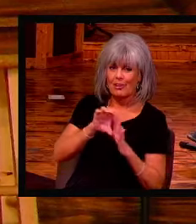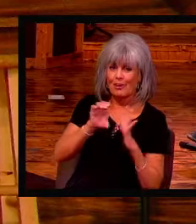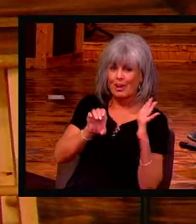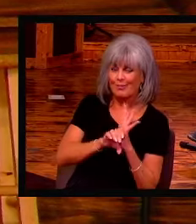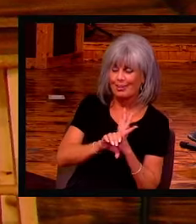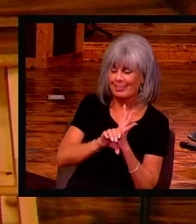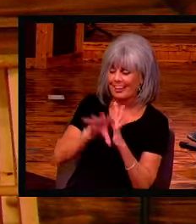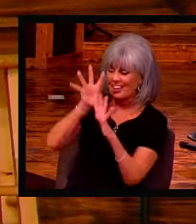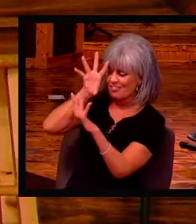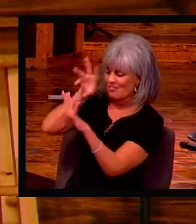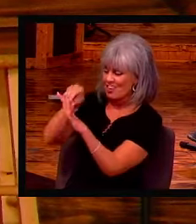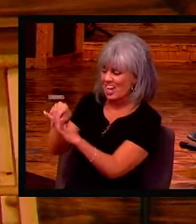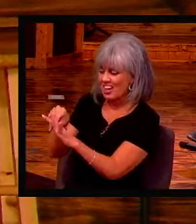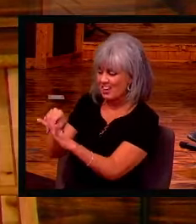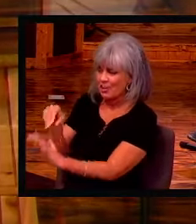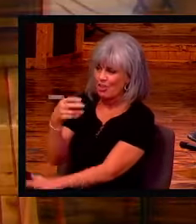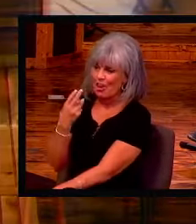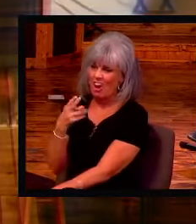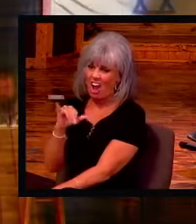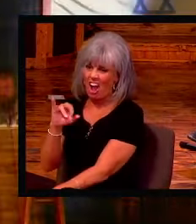So, hallelujah. Shelley,